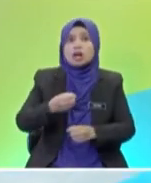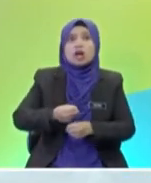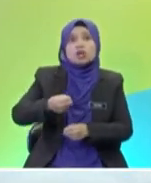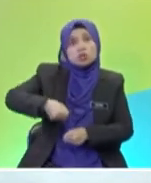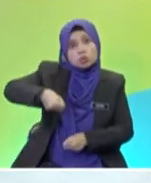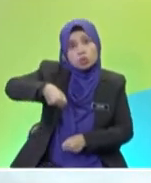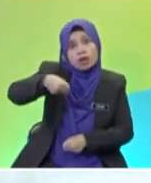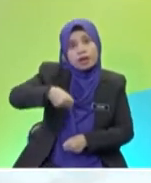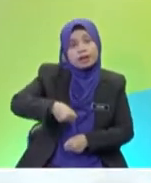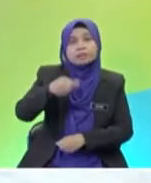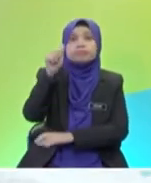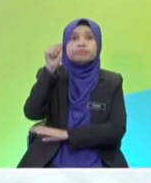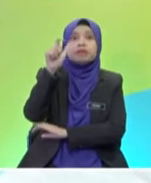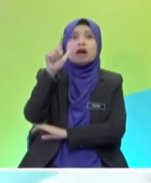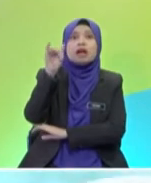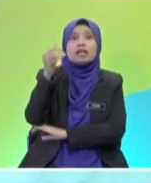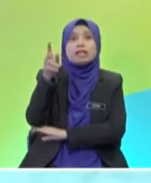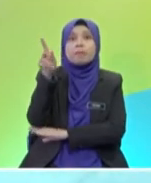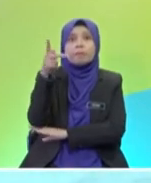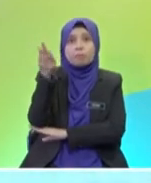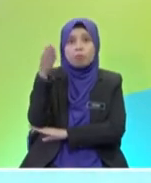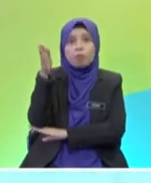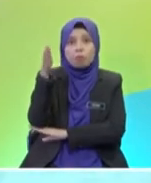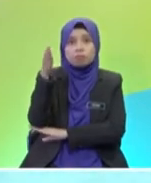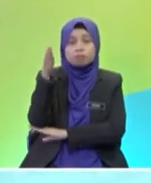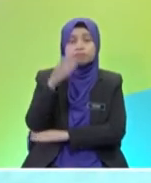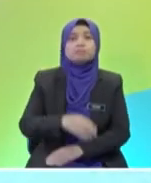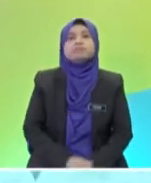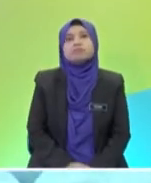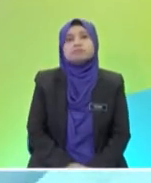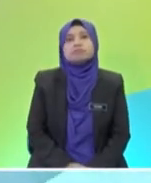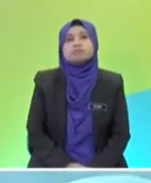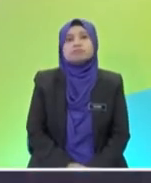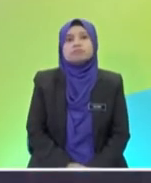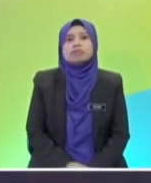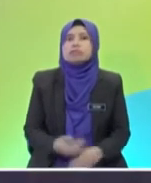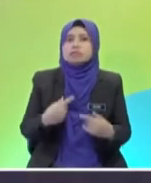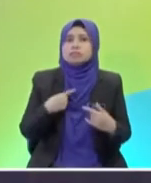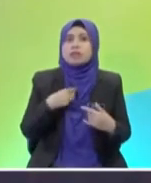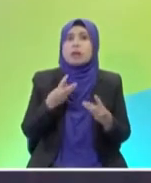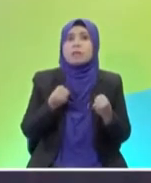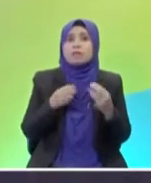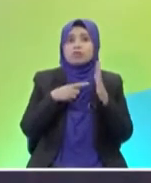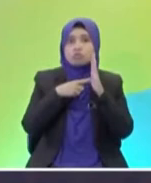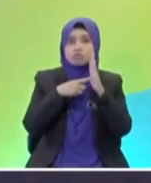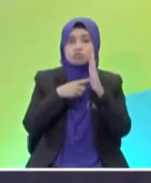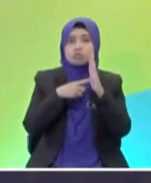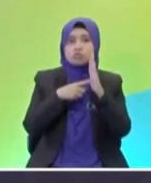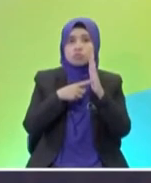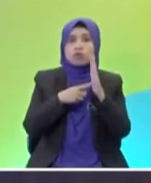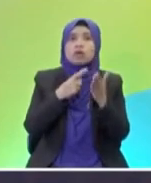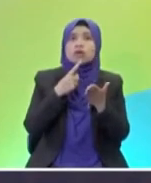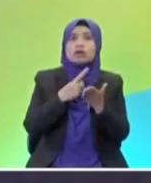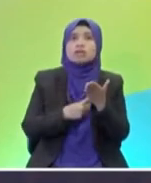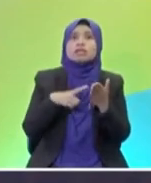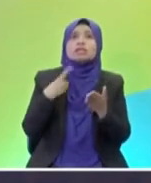pitcher plant, and we have slipper orchid. Okay, Chris, yeah. I want to show you. There's a pitcher plant we